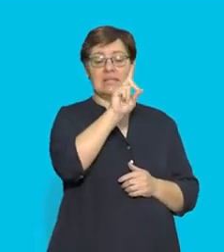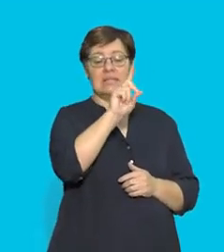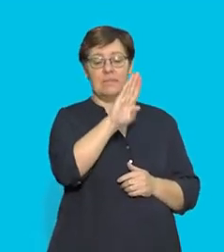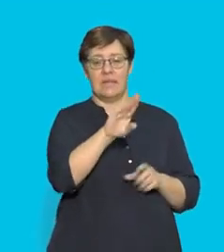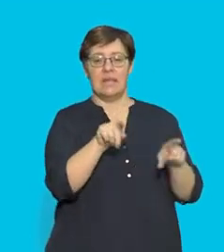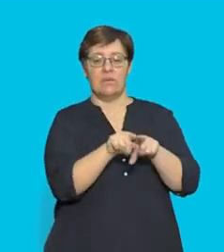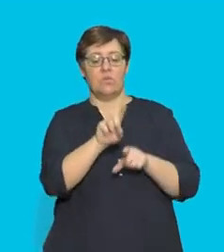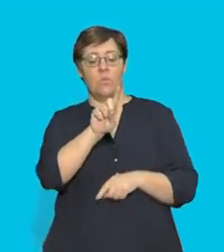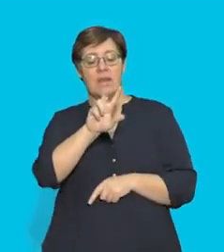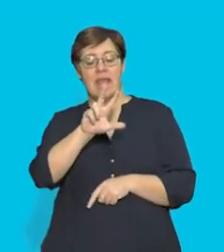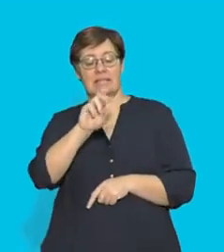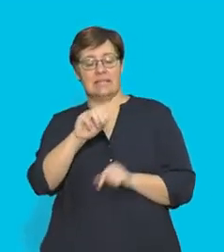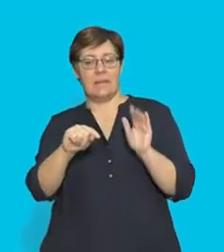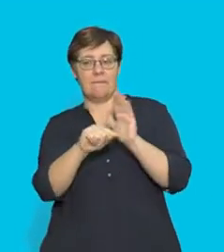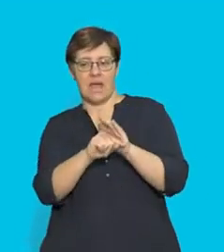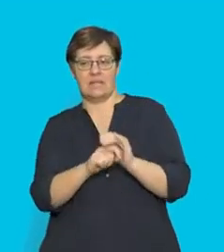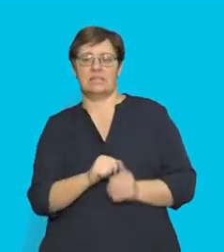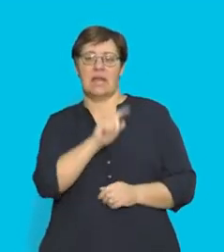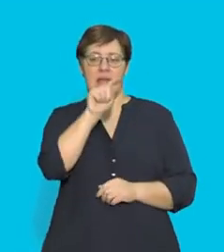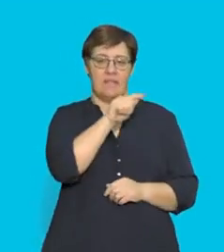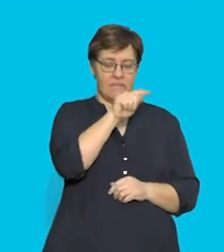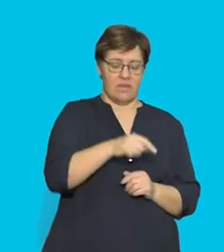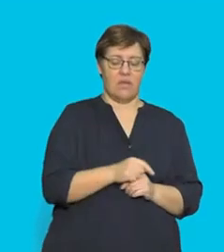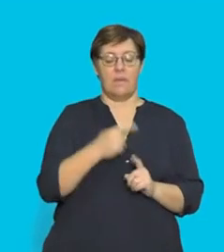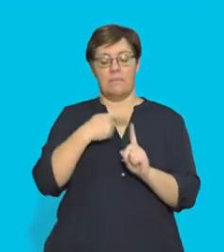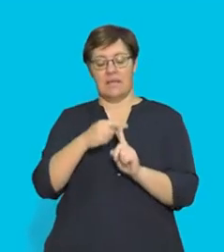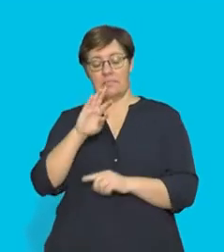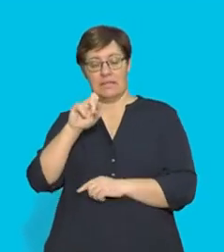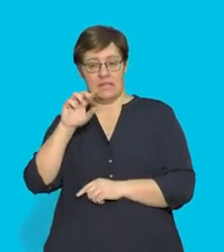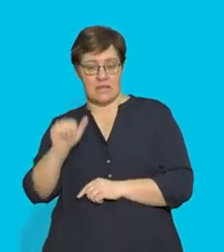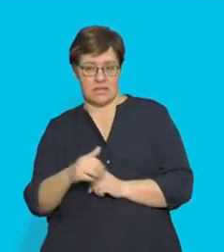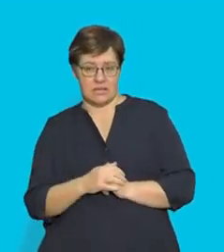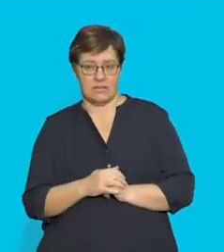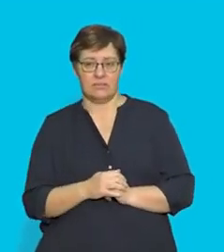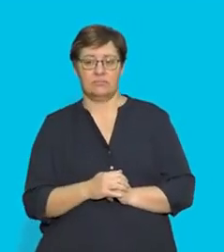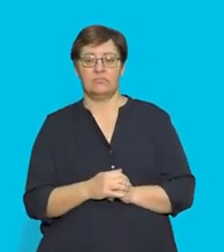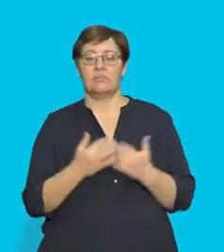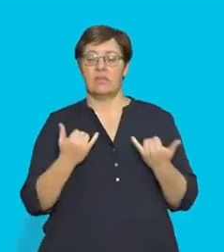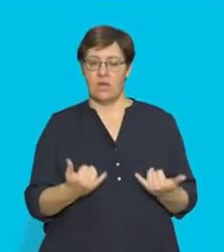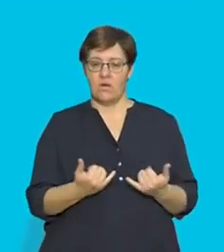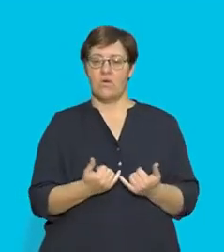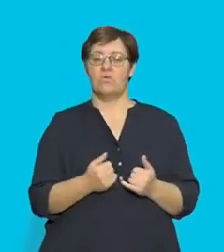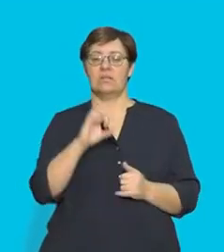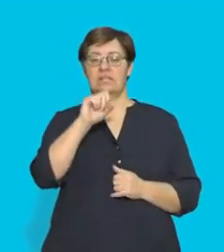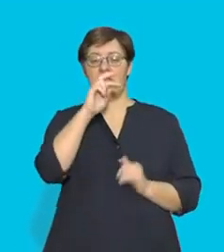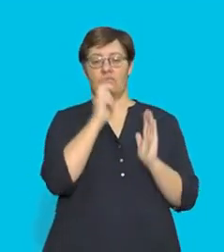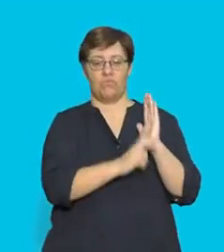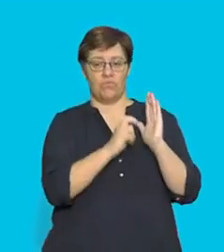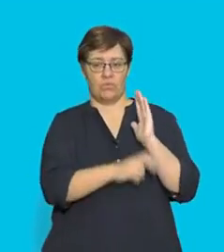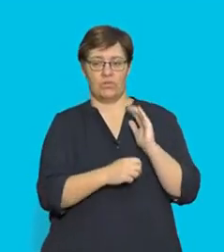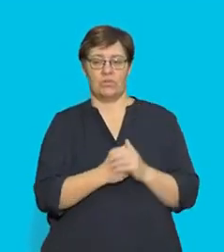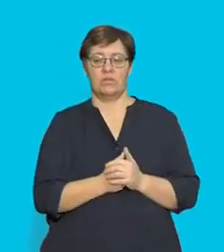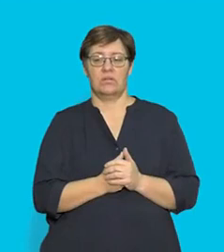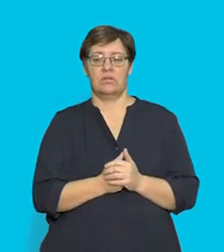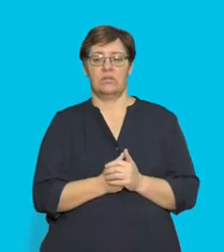ADB is going to equal to 180 minus alpha plus beta. Now we're going to use the sine rule in our triangle, like we